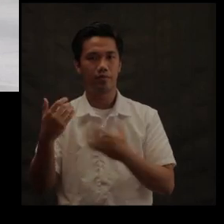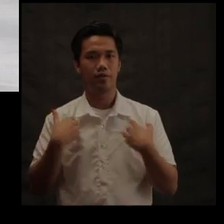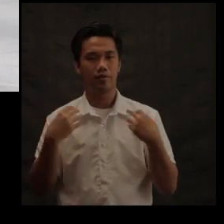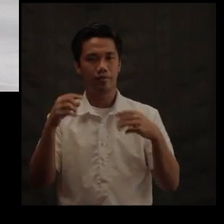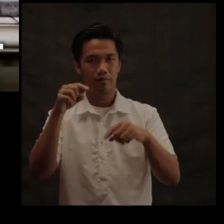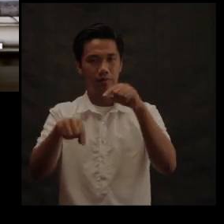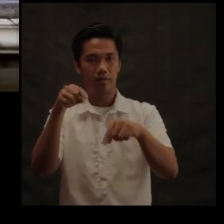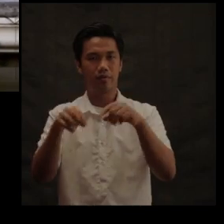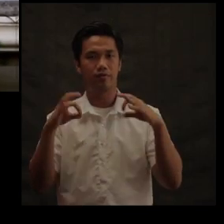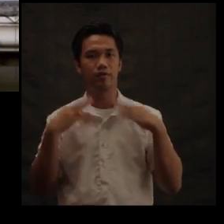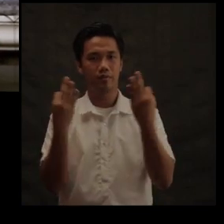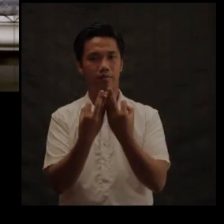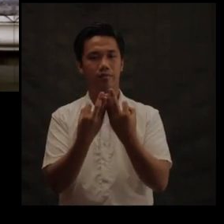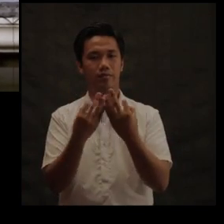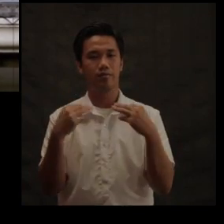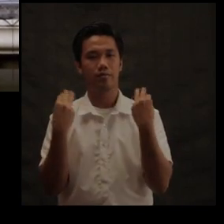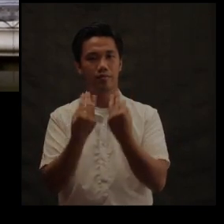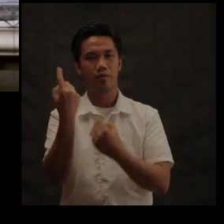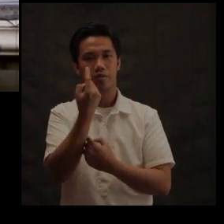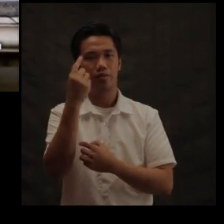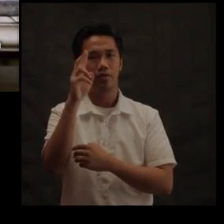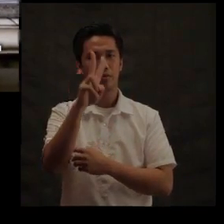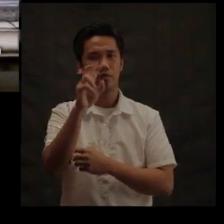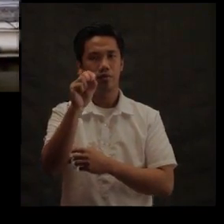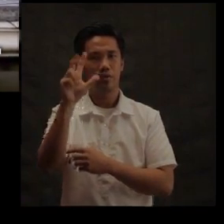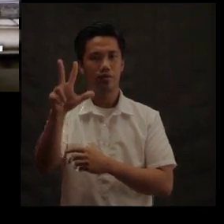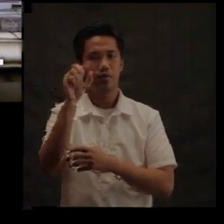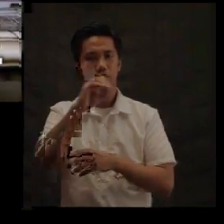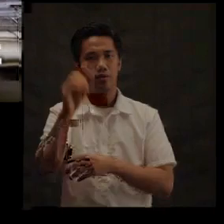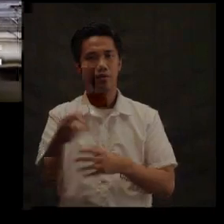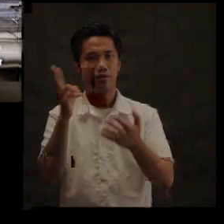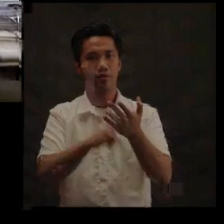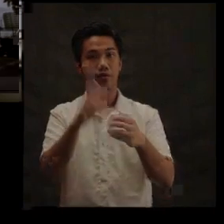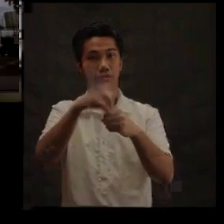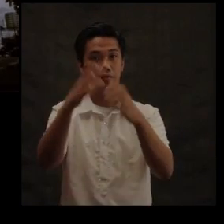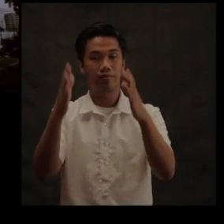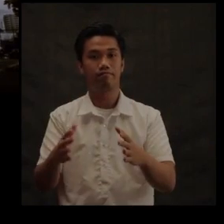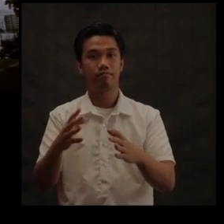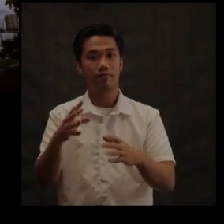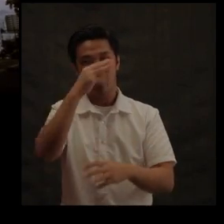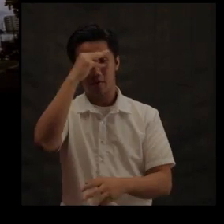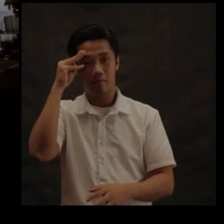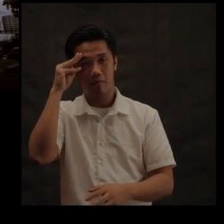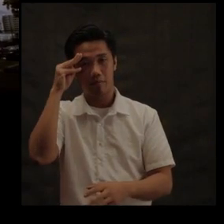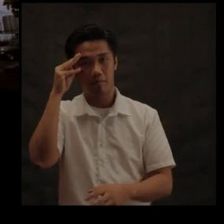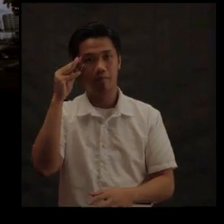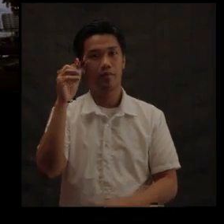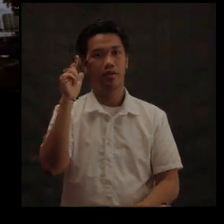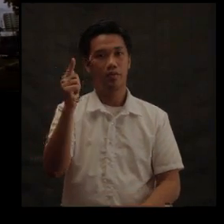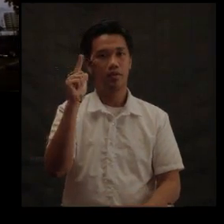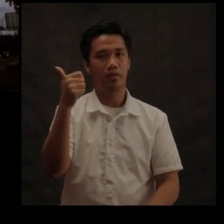members. Only 2.3% are registered voters. In the May 2010 elections,